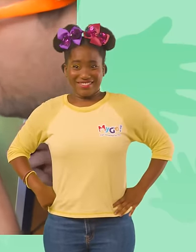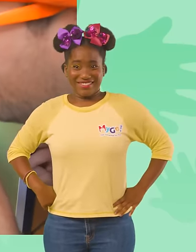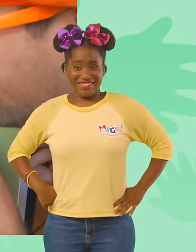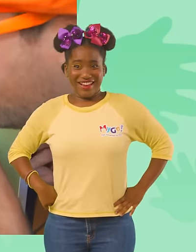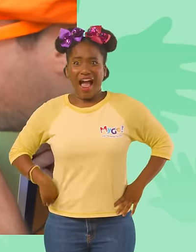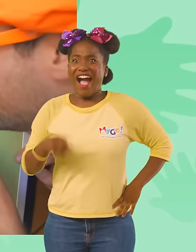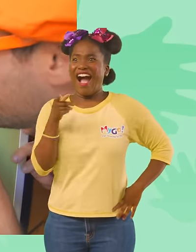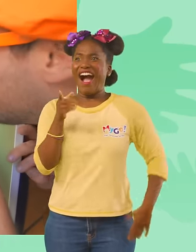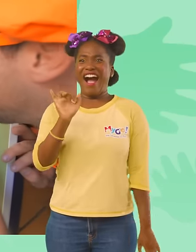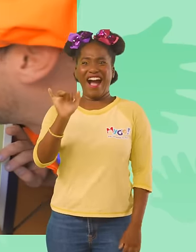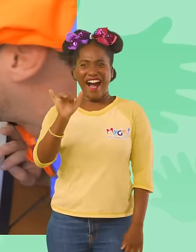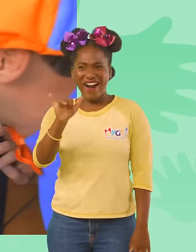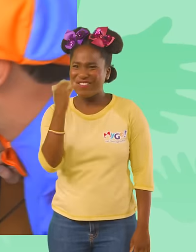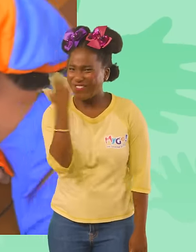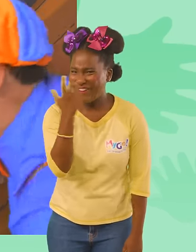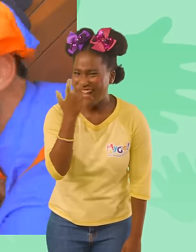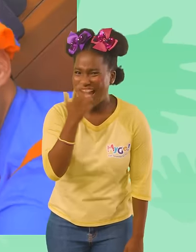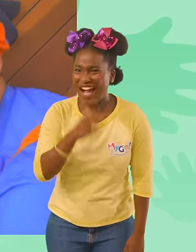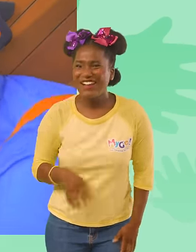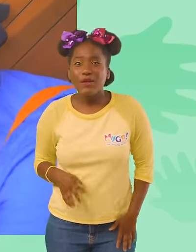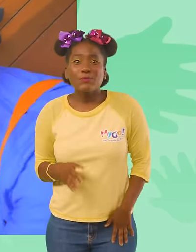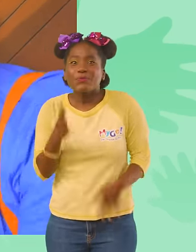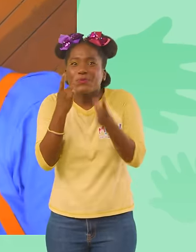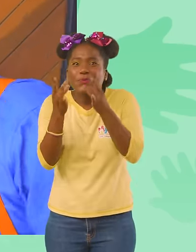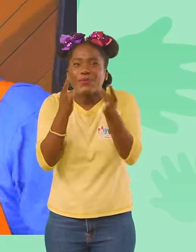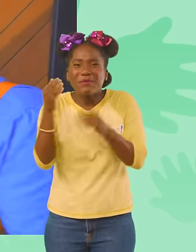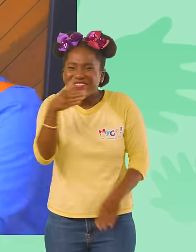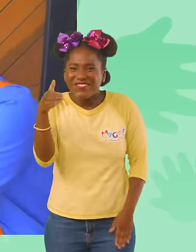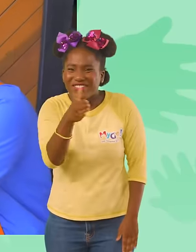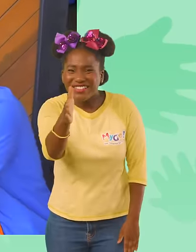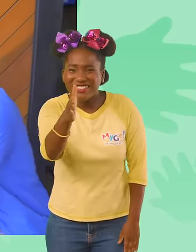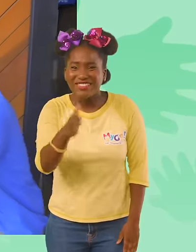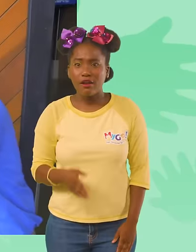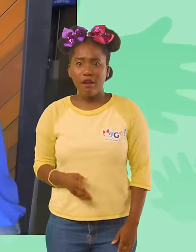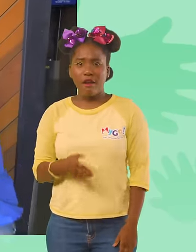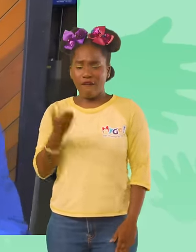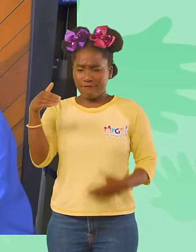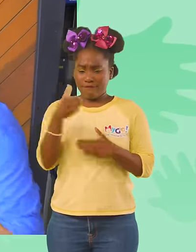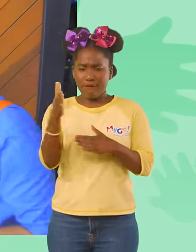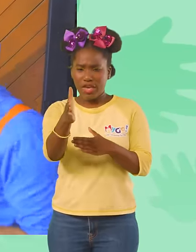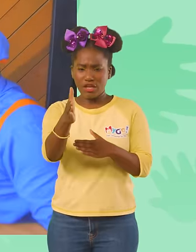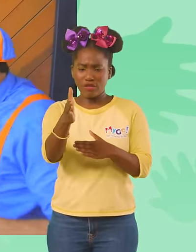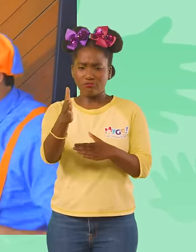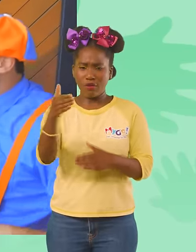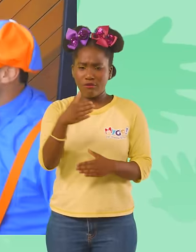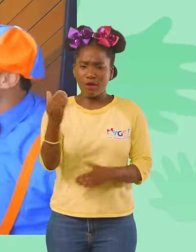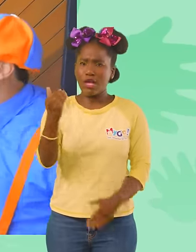Ooh. Wow, yummy fish. So, fish, Baxter's